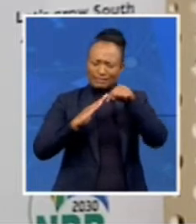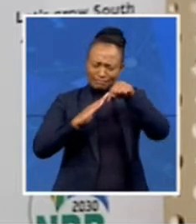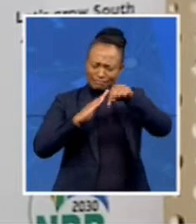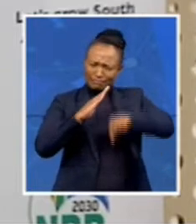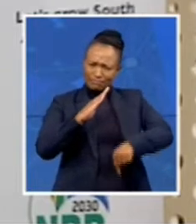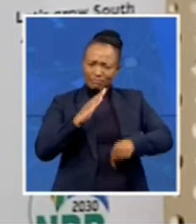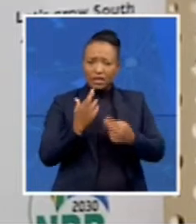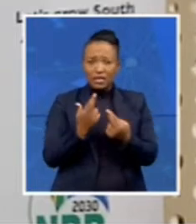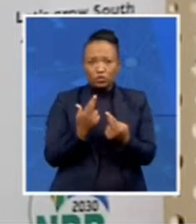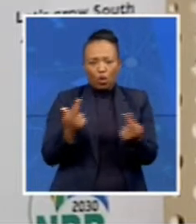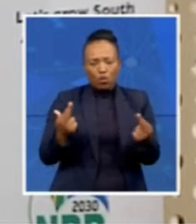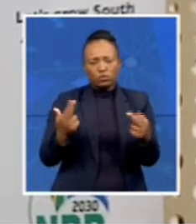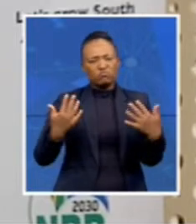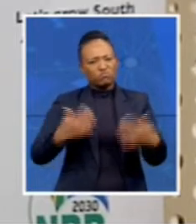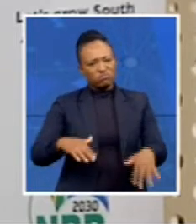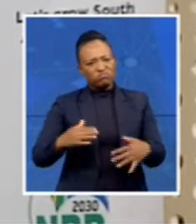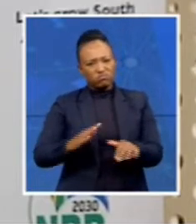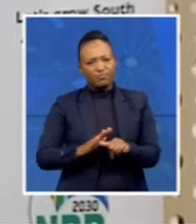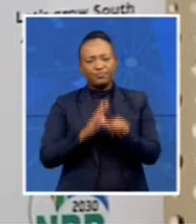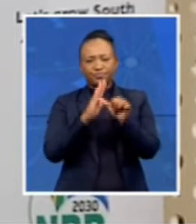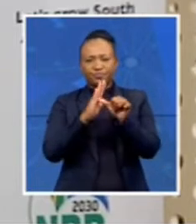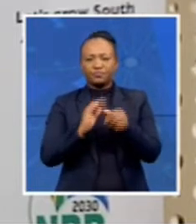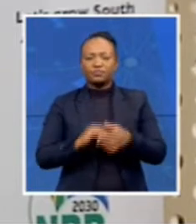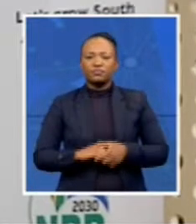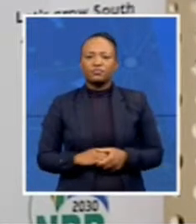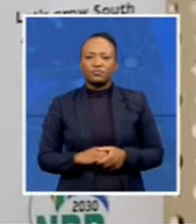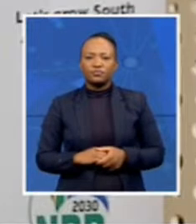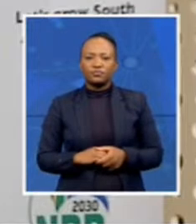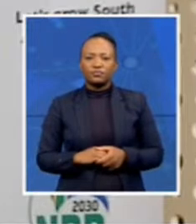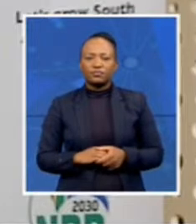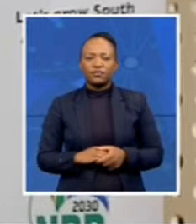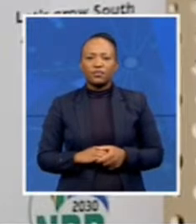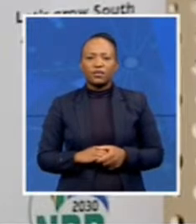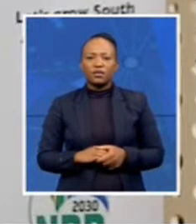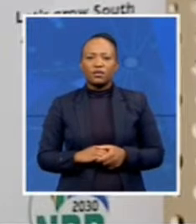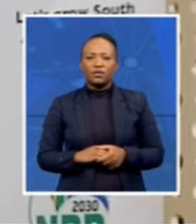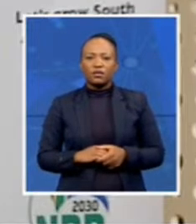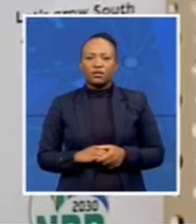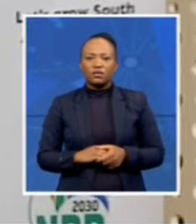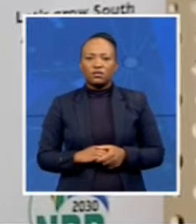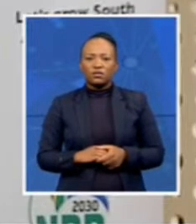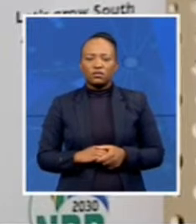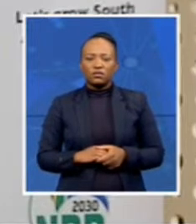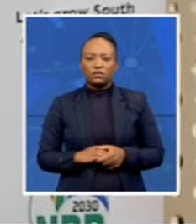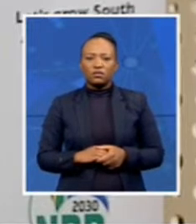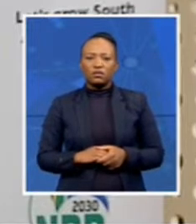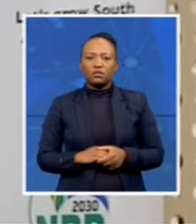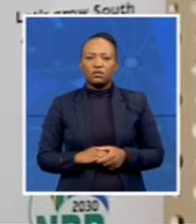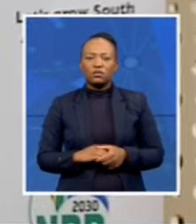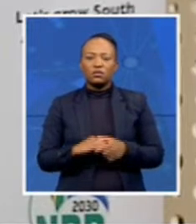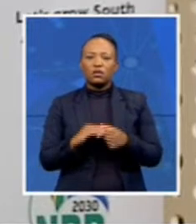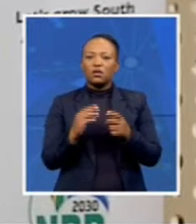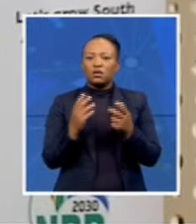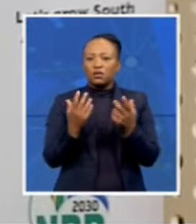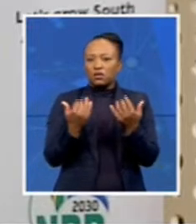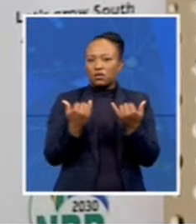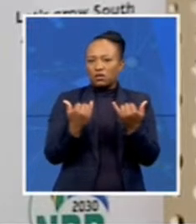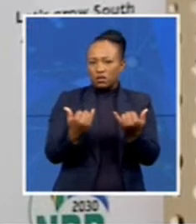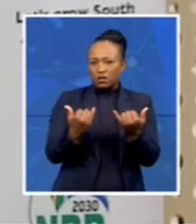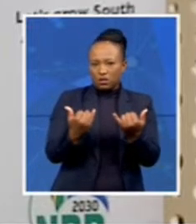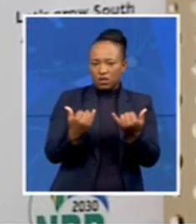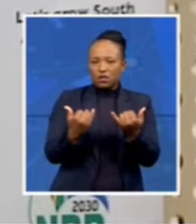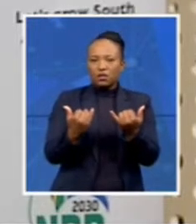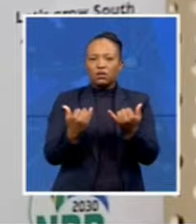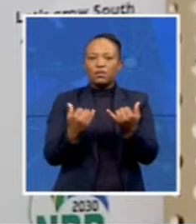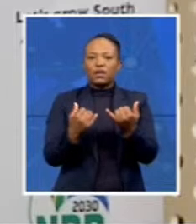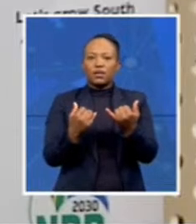plays an important role in ensuring that there is water security in South Africa, including contributing approximately